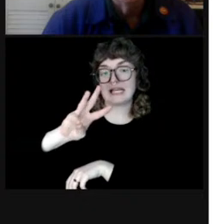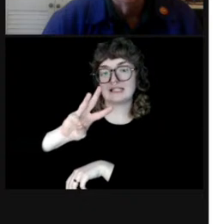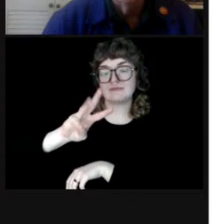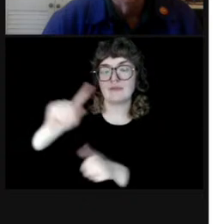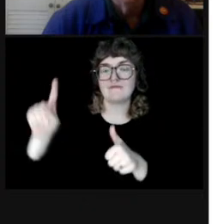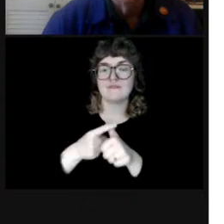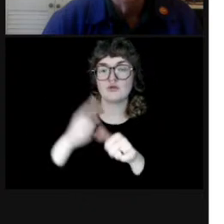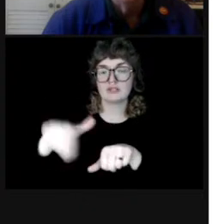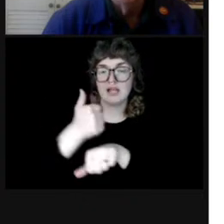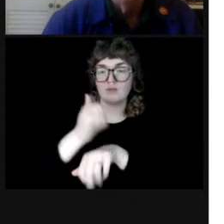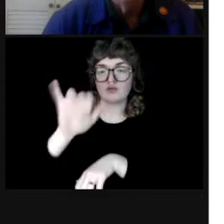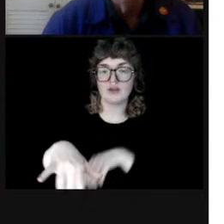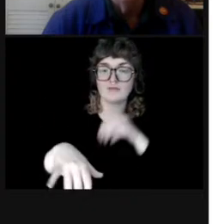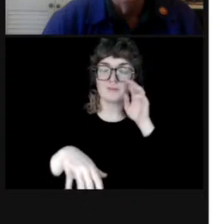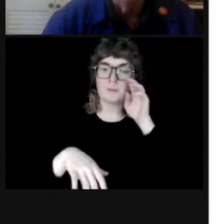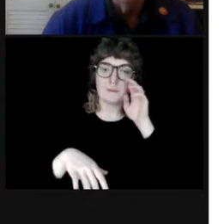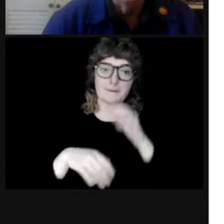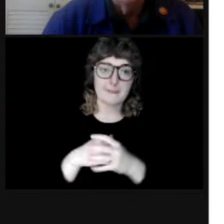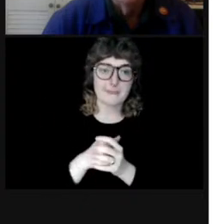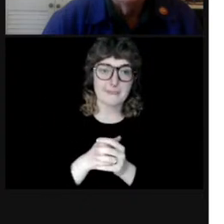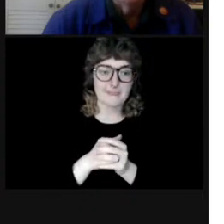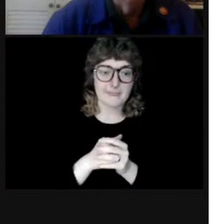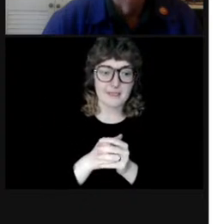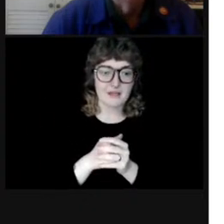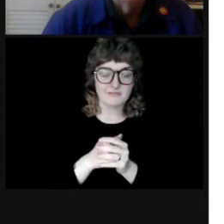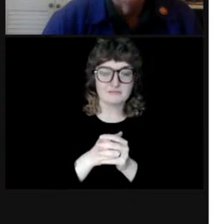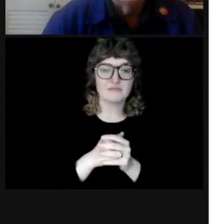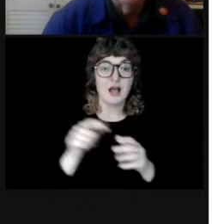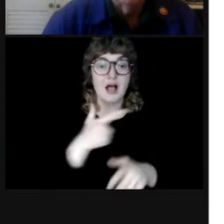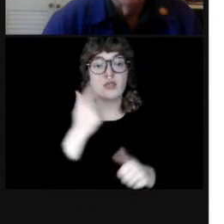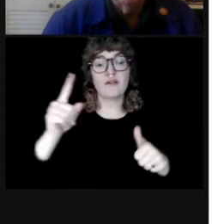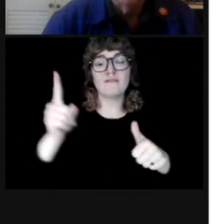a statewide network of other firsts that can be